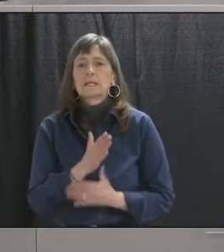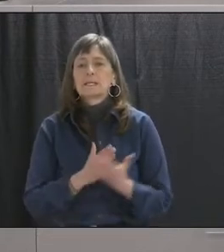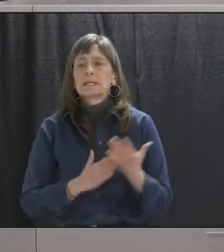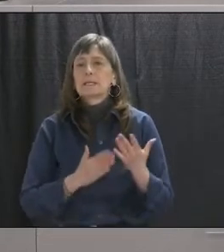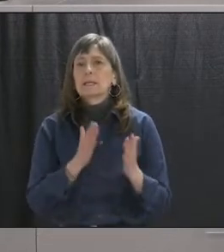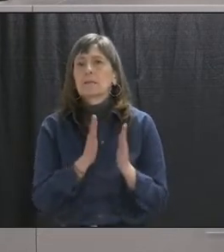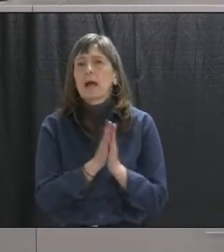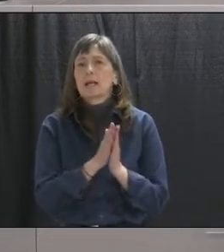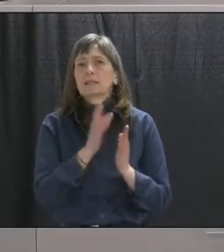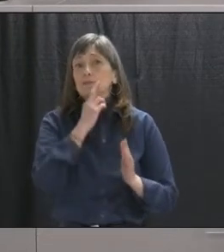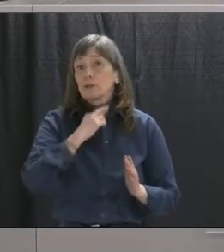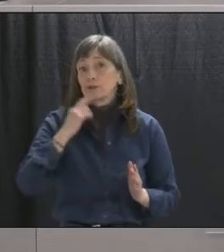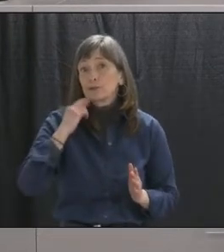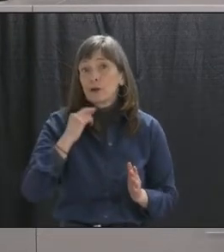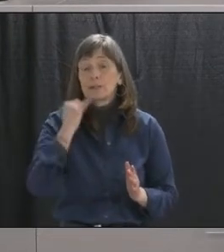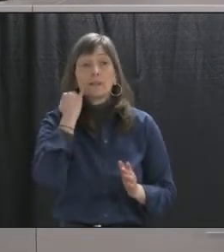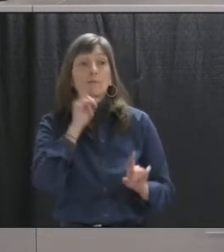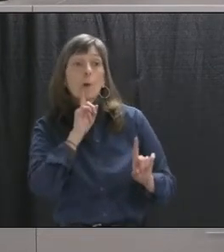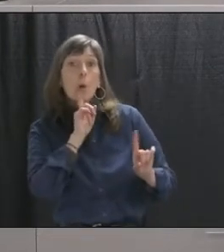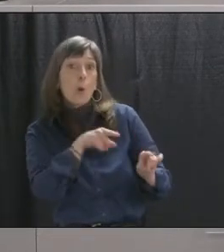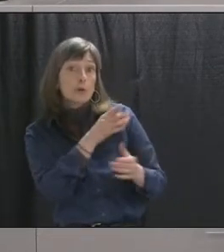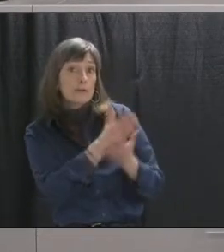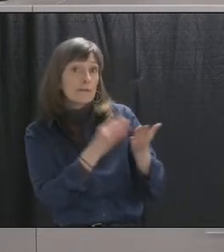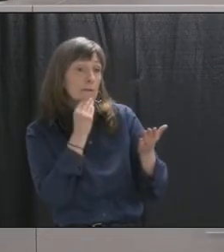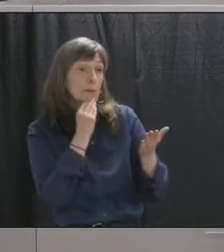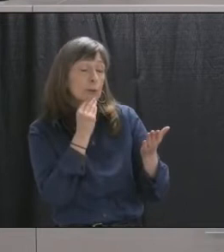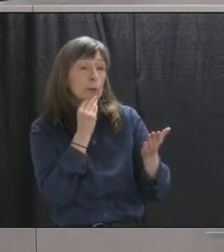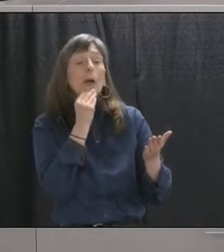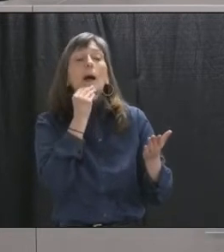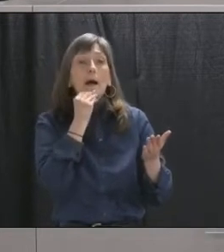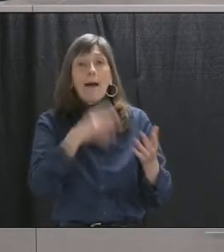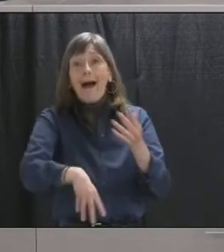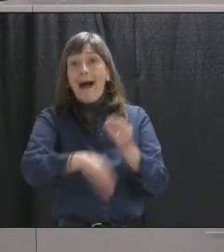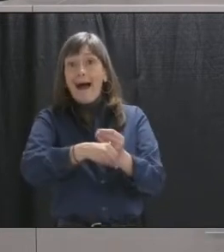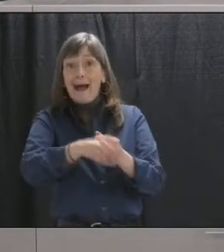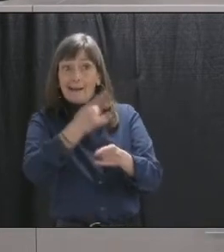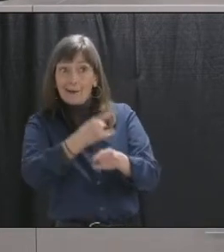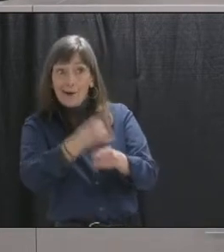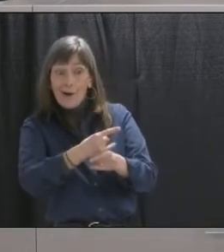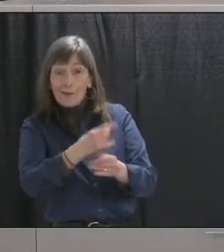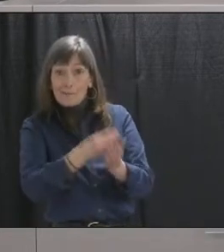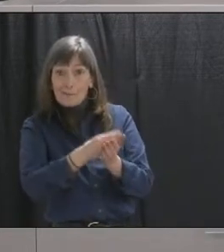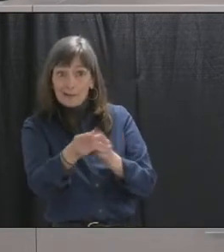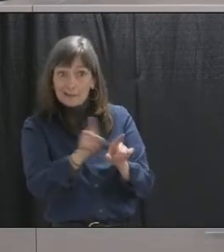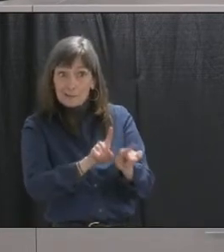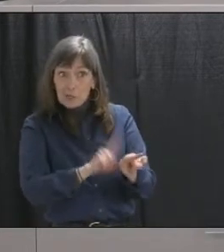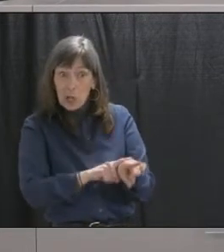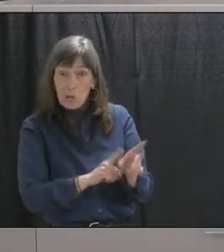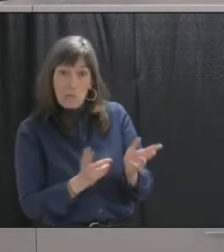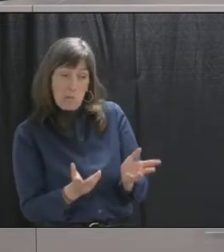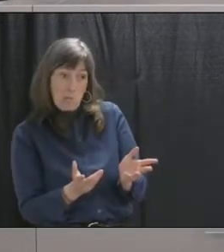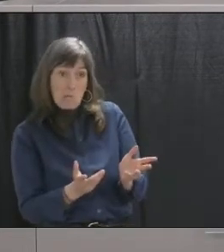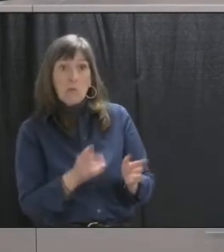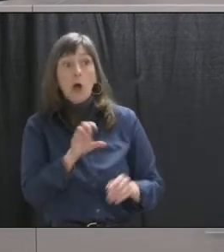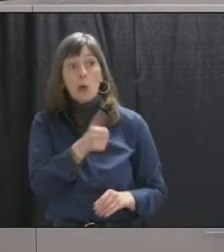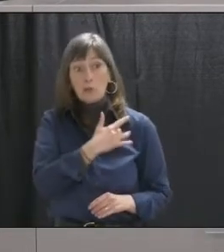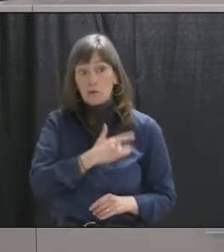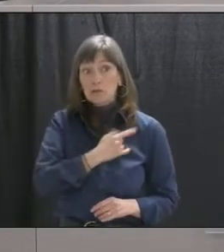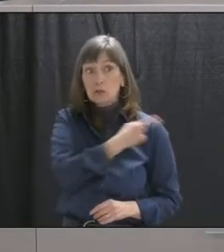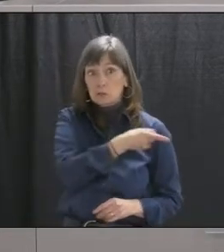restaurants when making takeout orders, and I believe some 8 to 10 provinces are on board doing this. It'd be a huge help for restaurants who are struggling right now. Why are we not doing